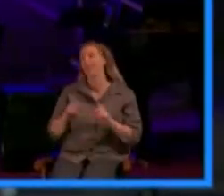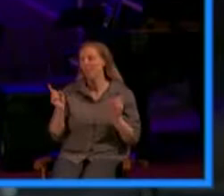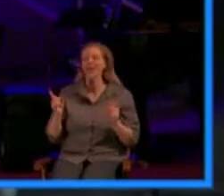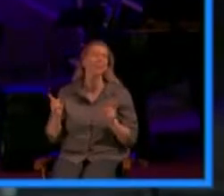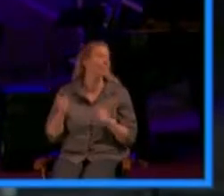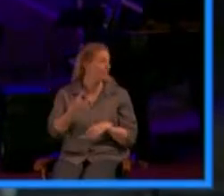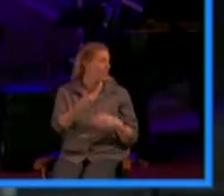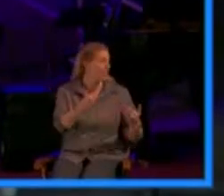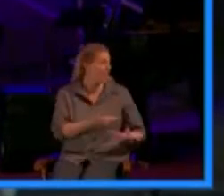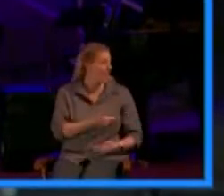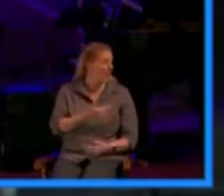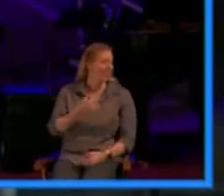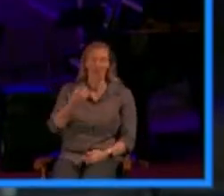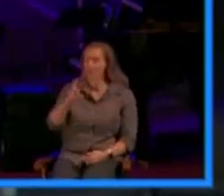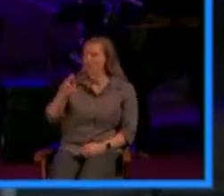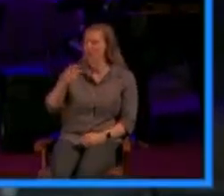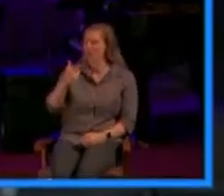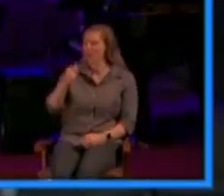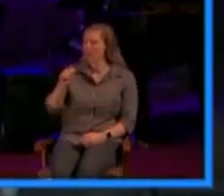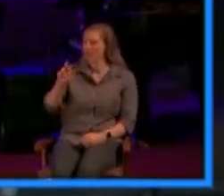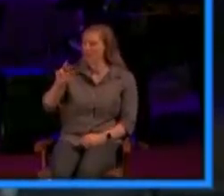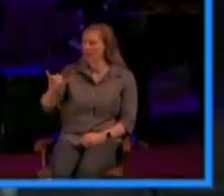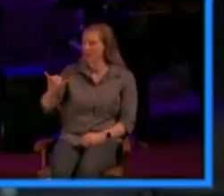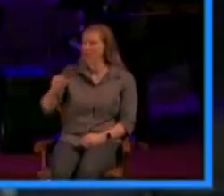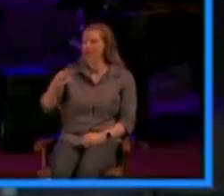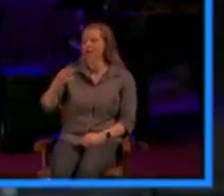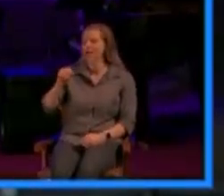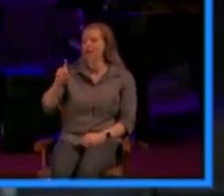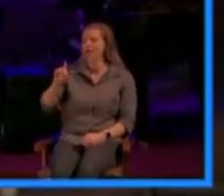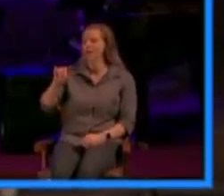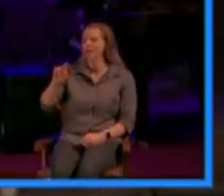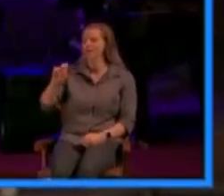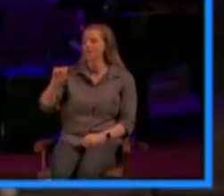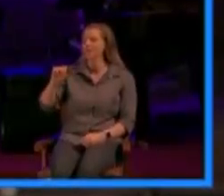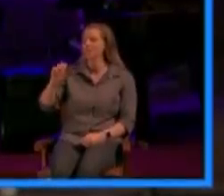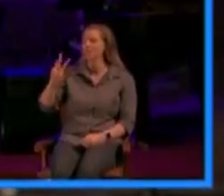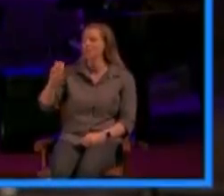Gary Hollingsworth to Brushy Creek? Thank you, Benji.